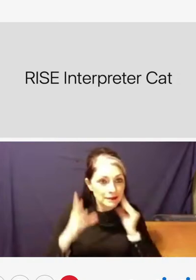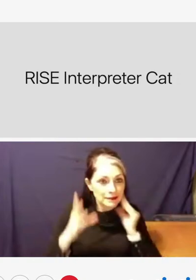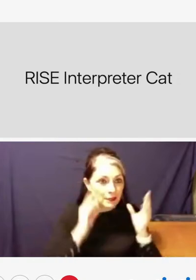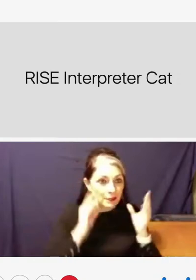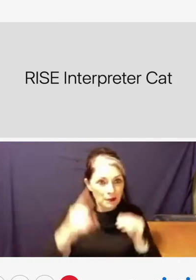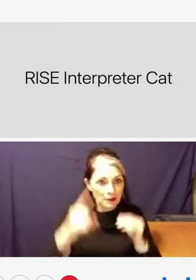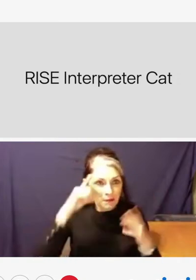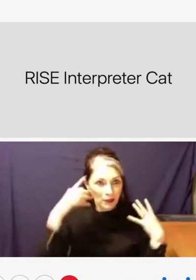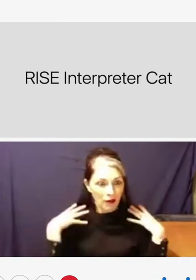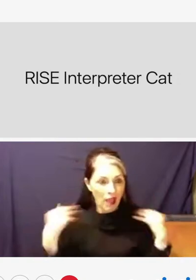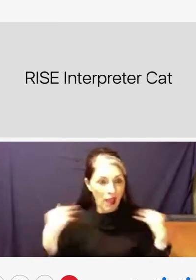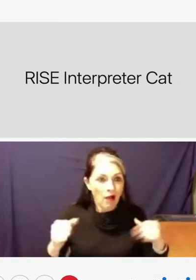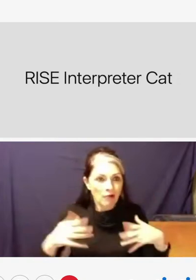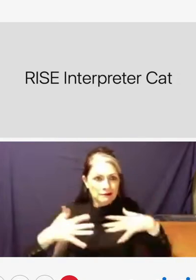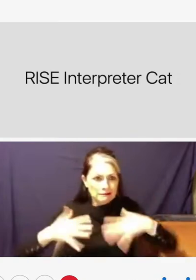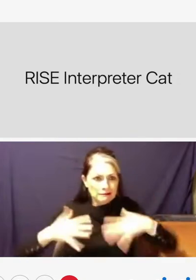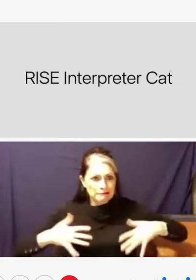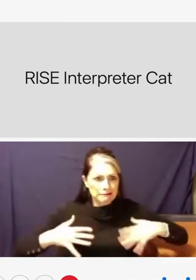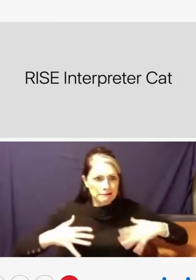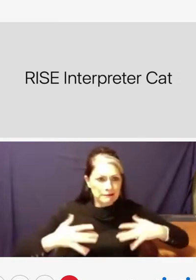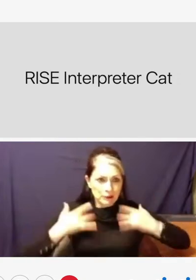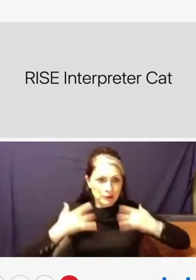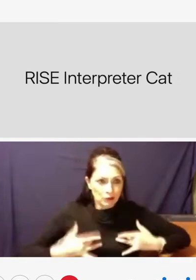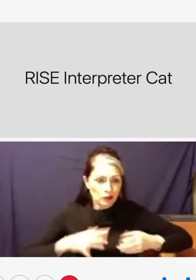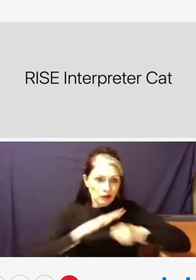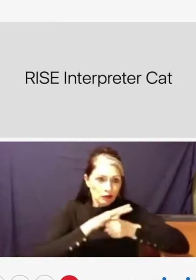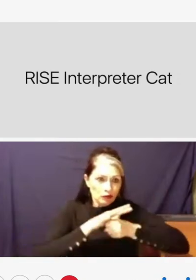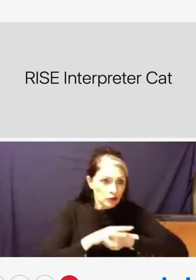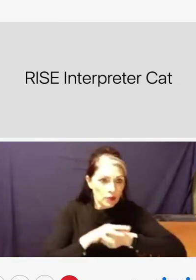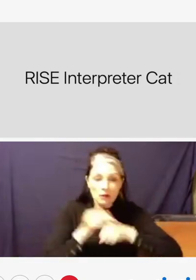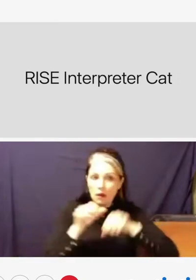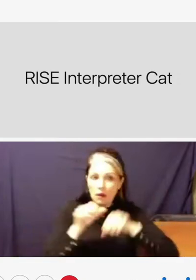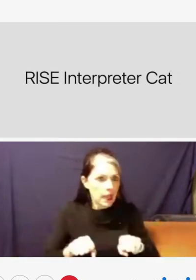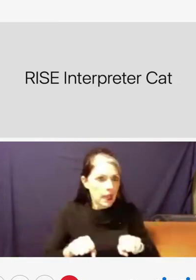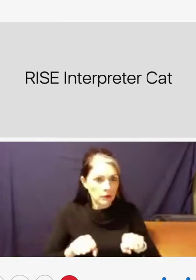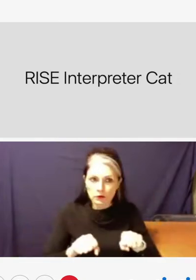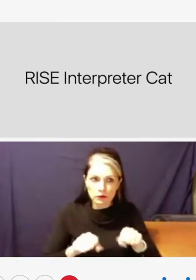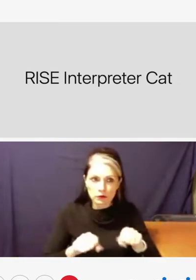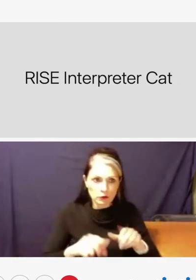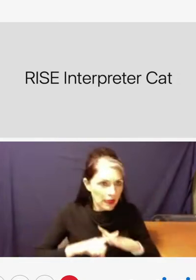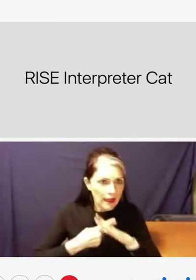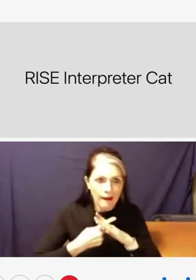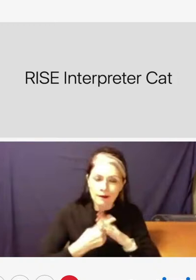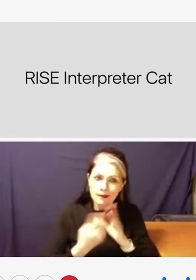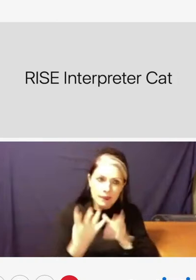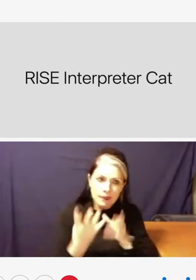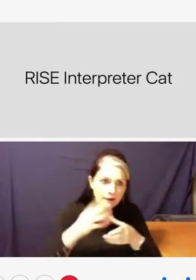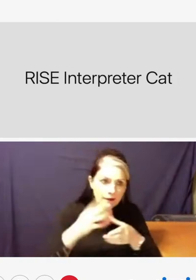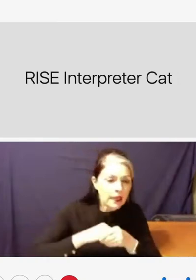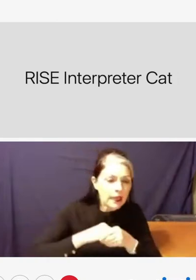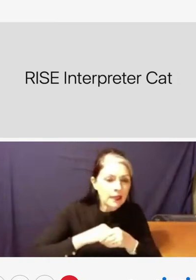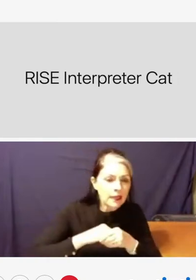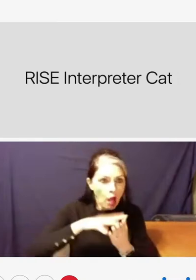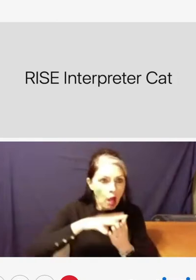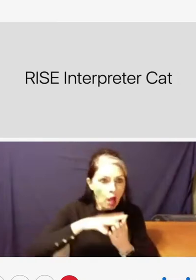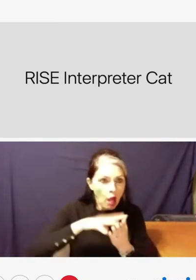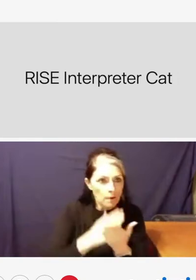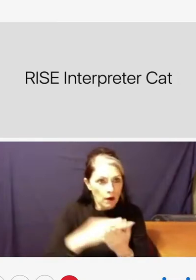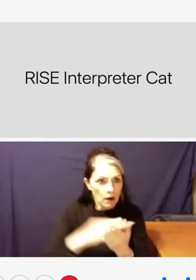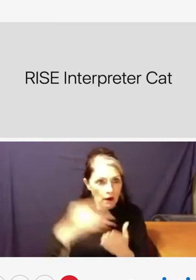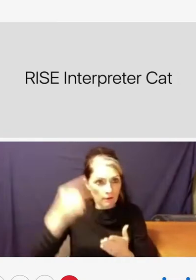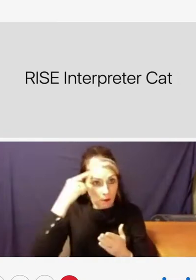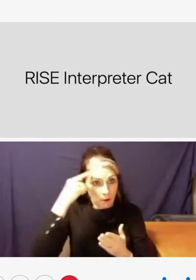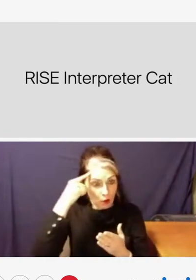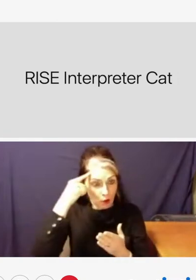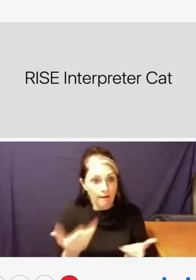or depression or stress that they are not able to really activate and engage that learning part of their brain so again it is important that